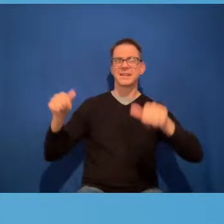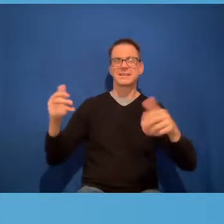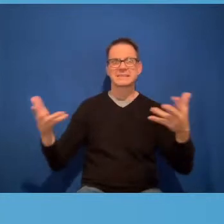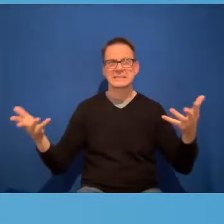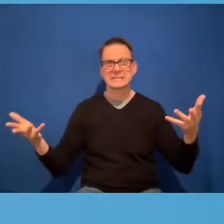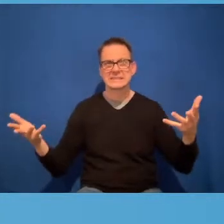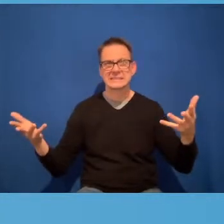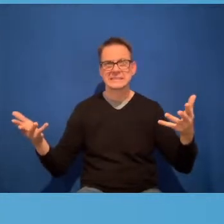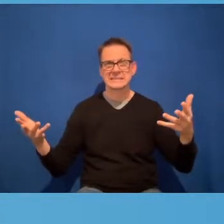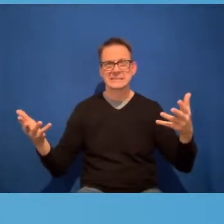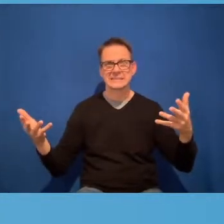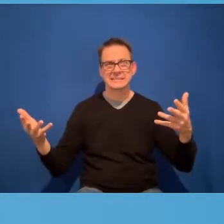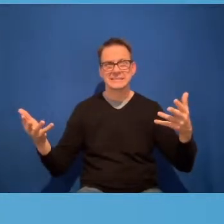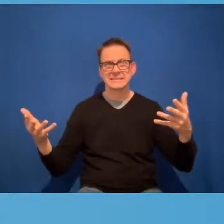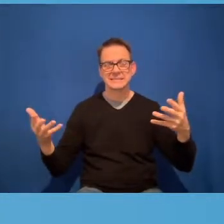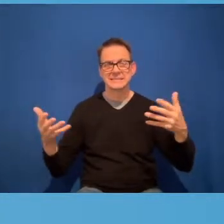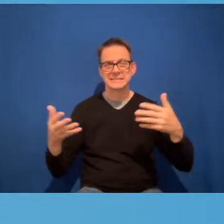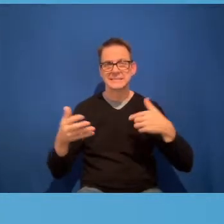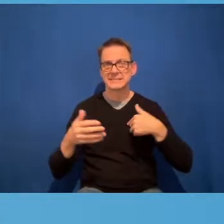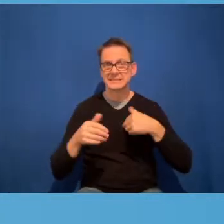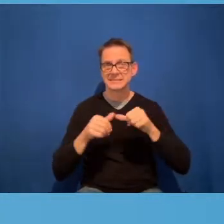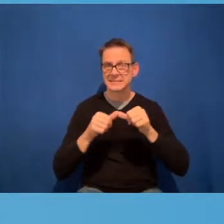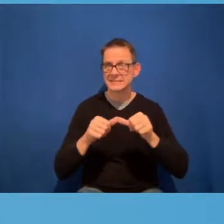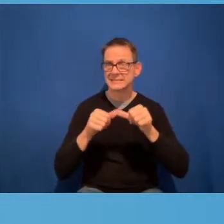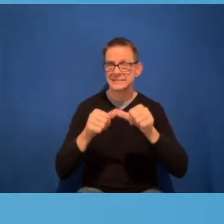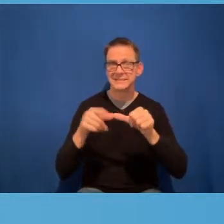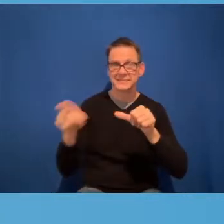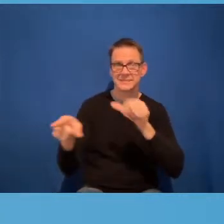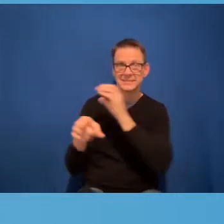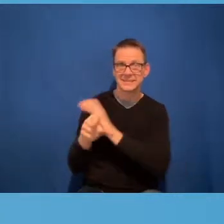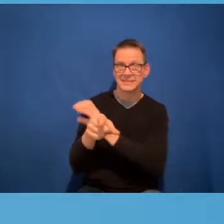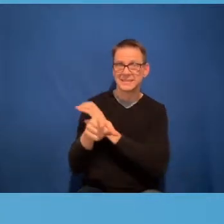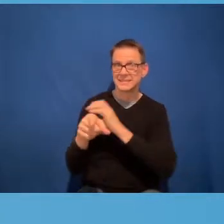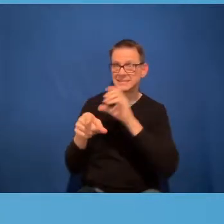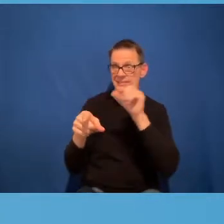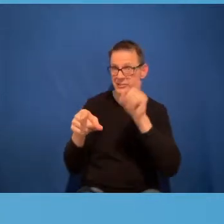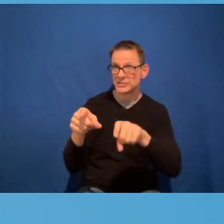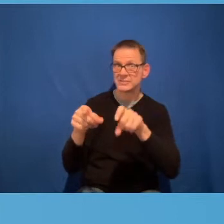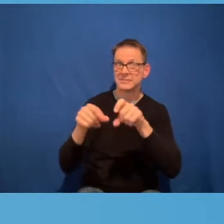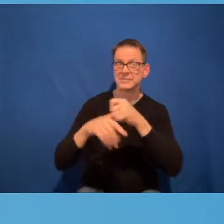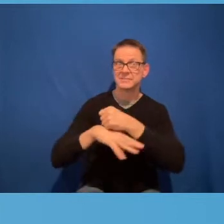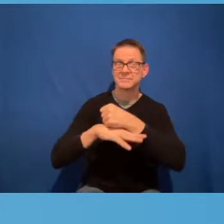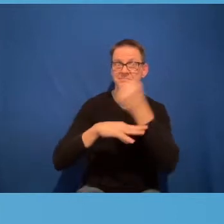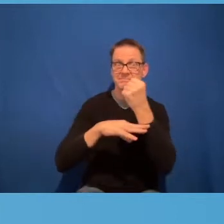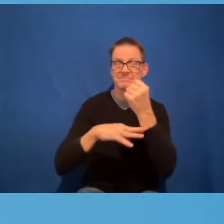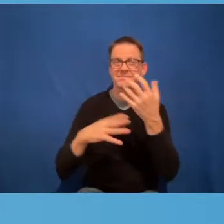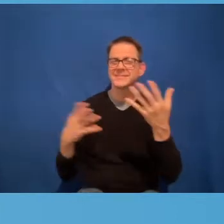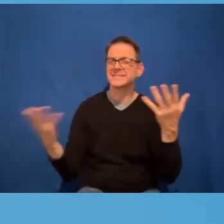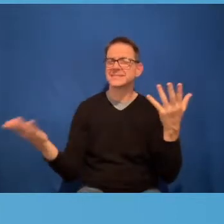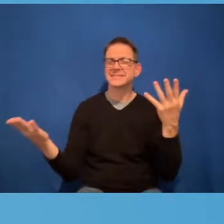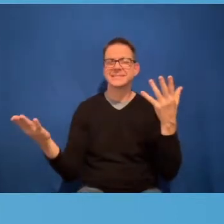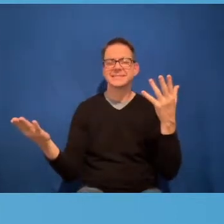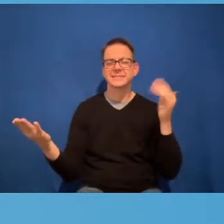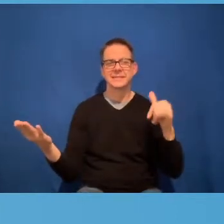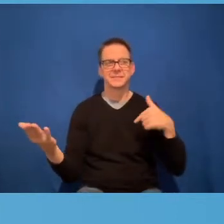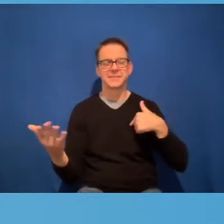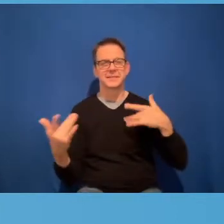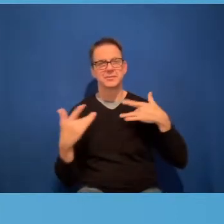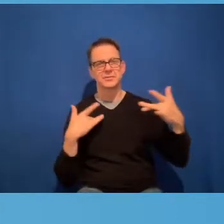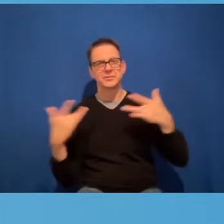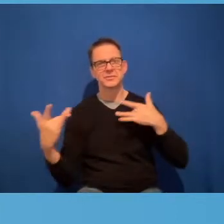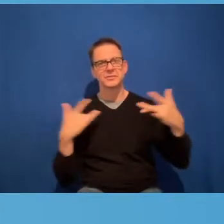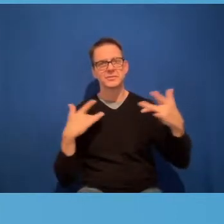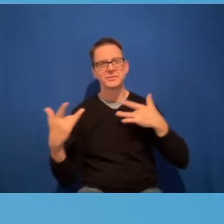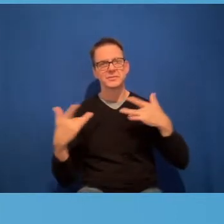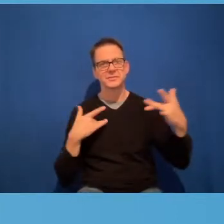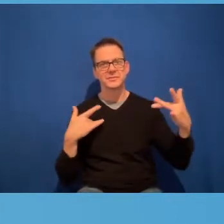not knowing that I can maintain this service is a huge concern to me, right? And then as we